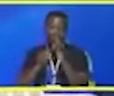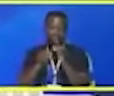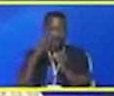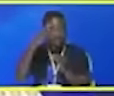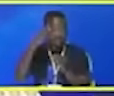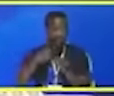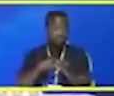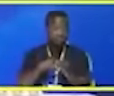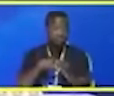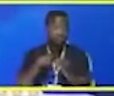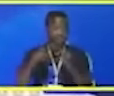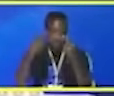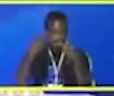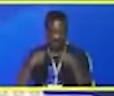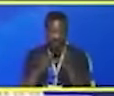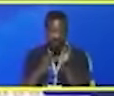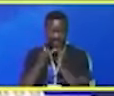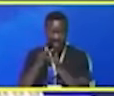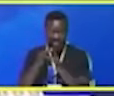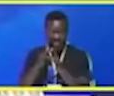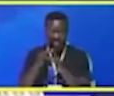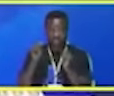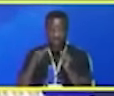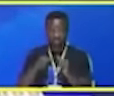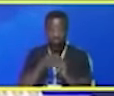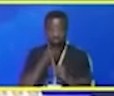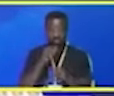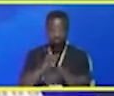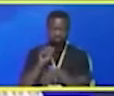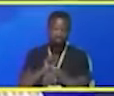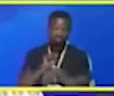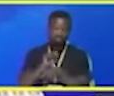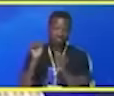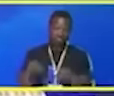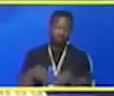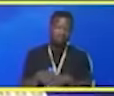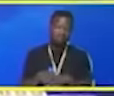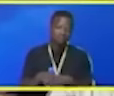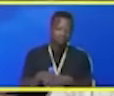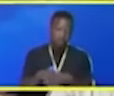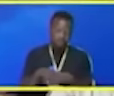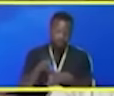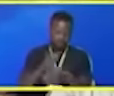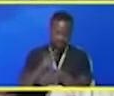me and you can see Jesus through me, I did ministry well.